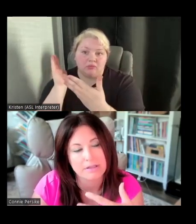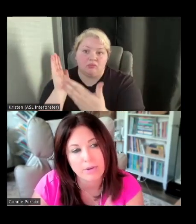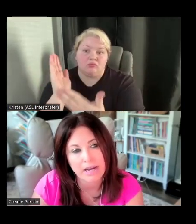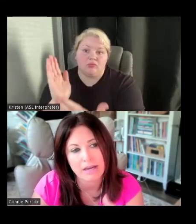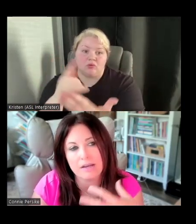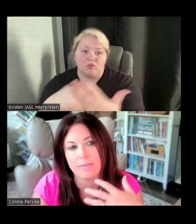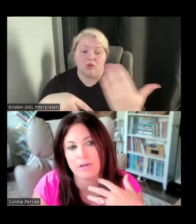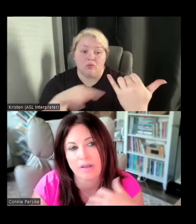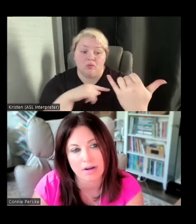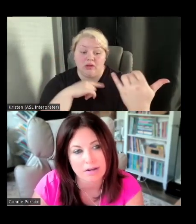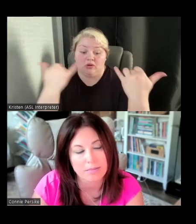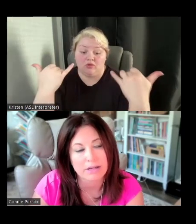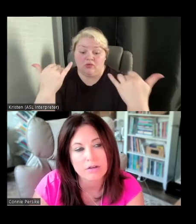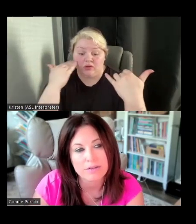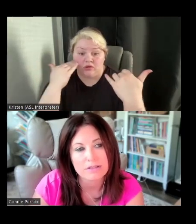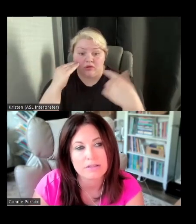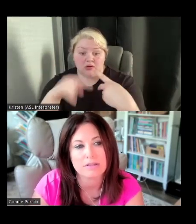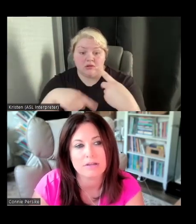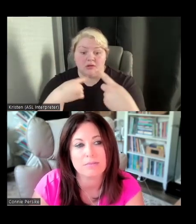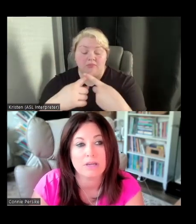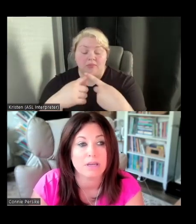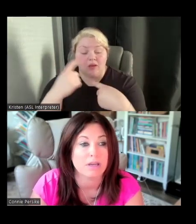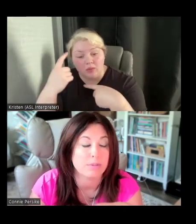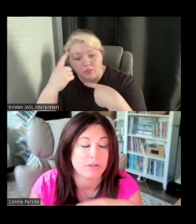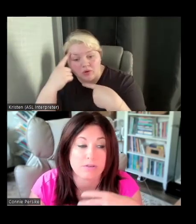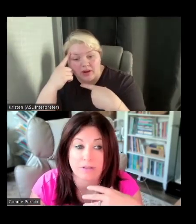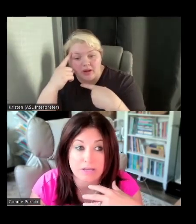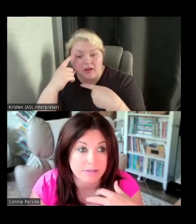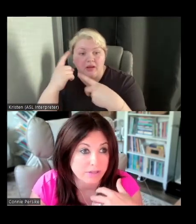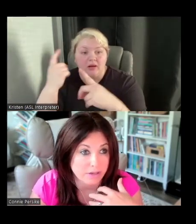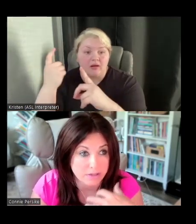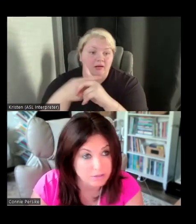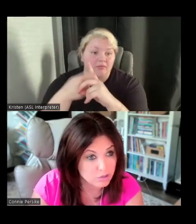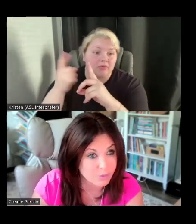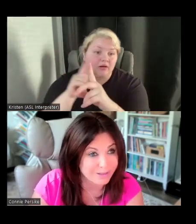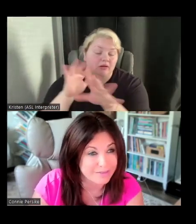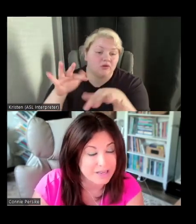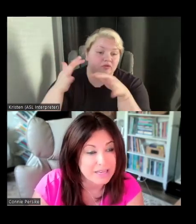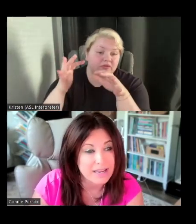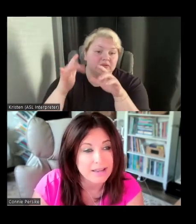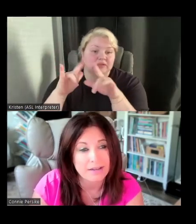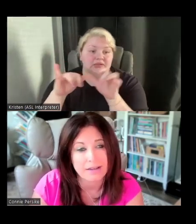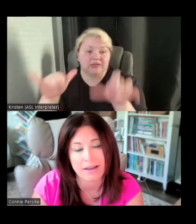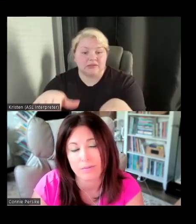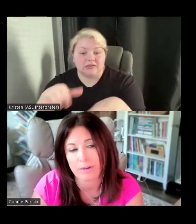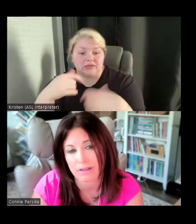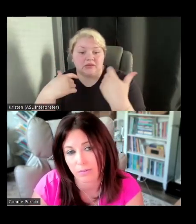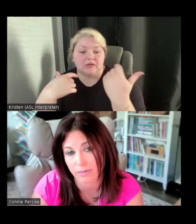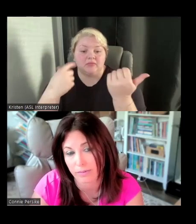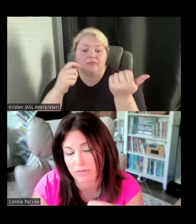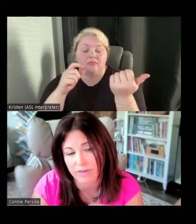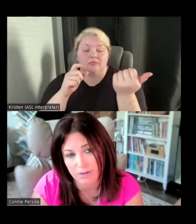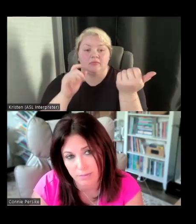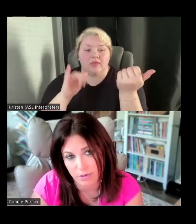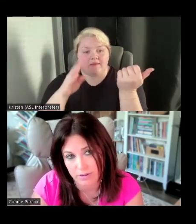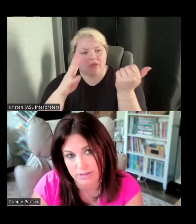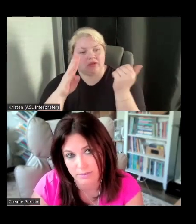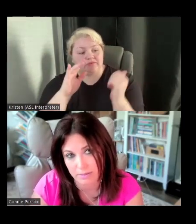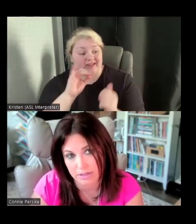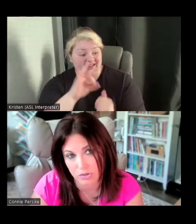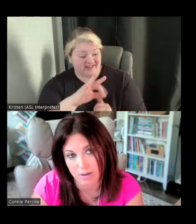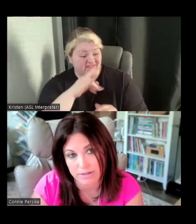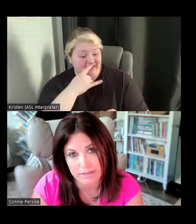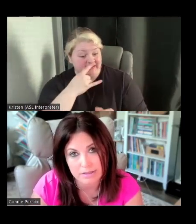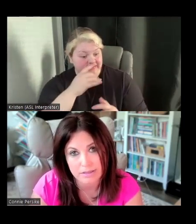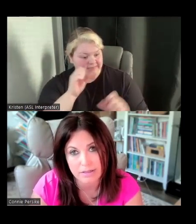about the brain, about the autonomic nervous system, about the philosophy that kids do well if they can. It was very important to me